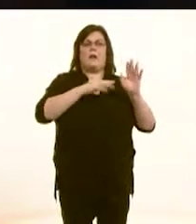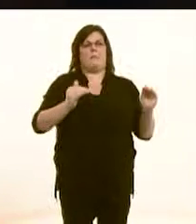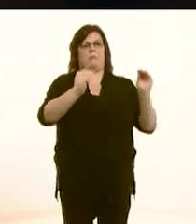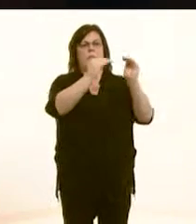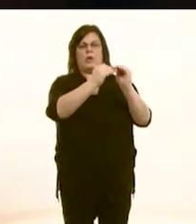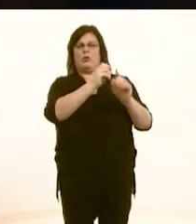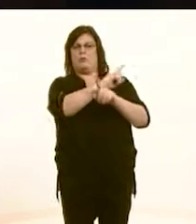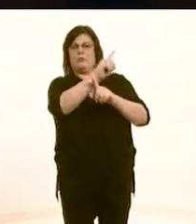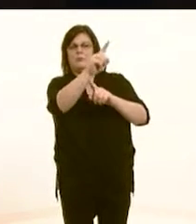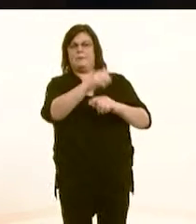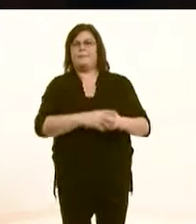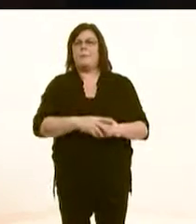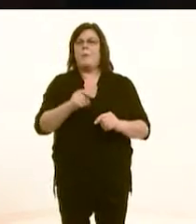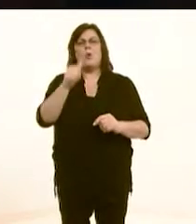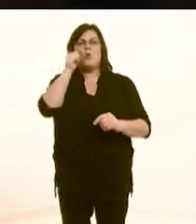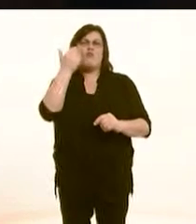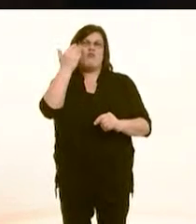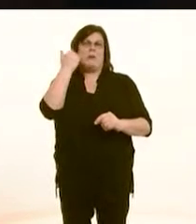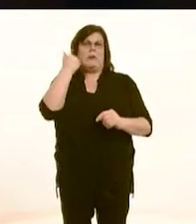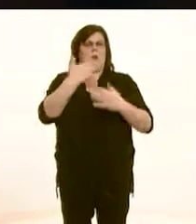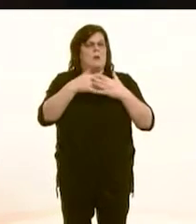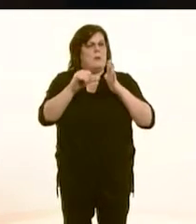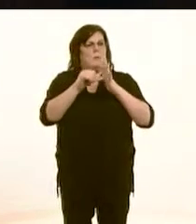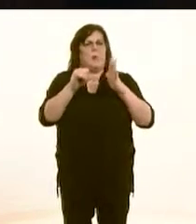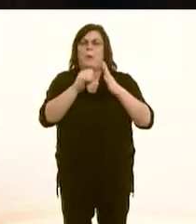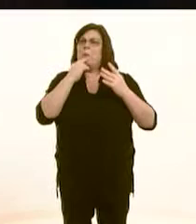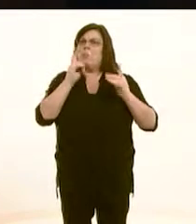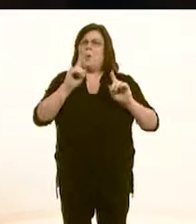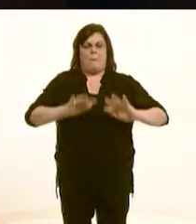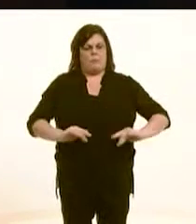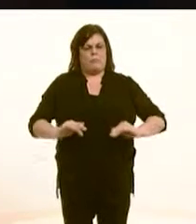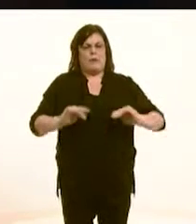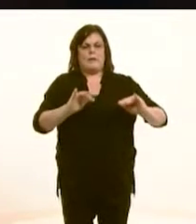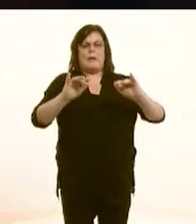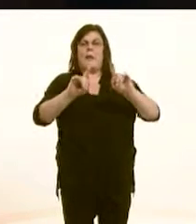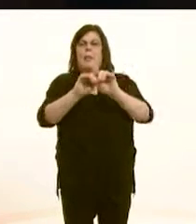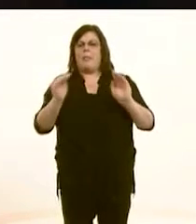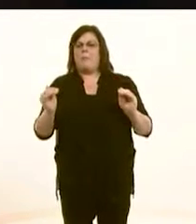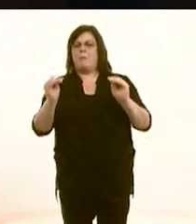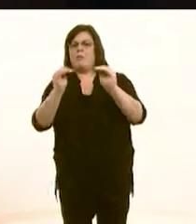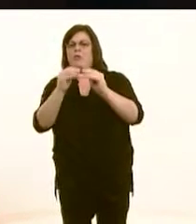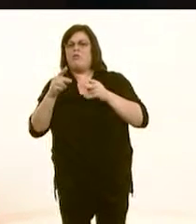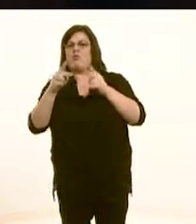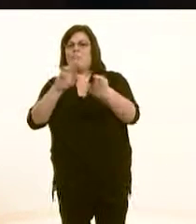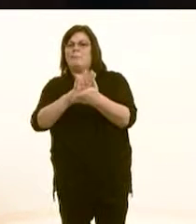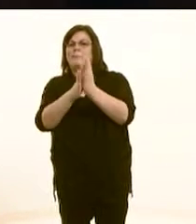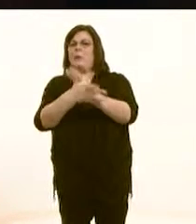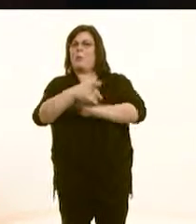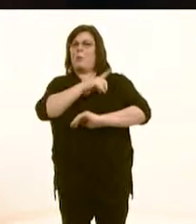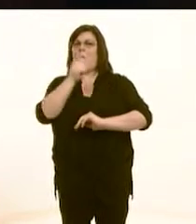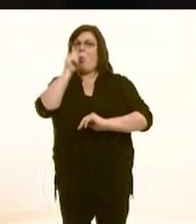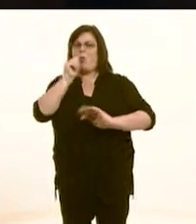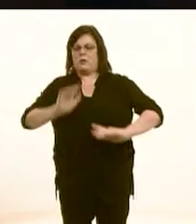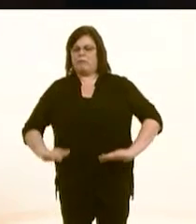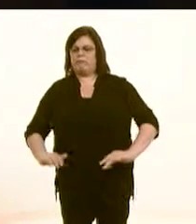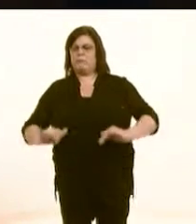context of recent problems, First Minister, that have been with flooding and damage to the existing road, will you join